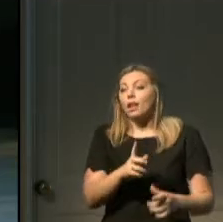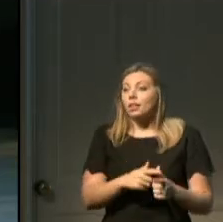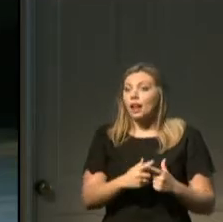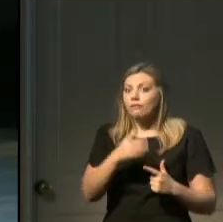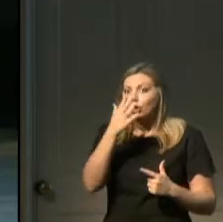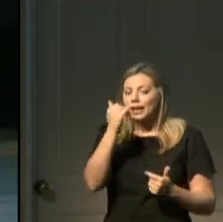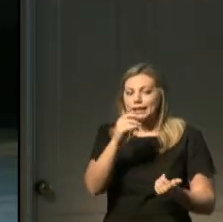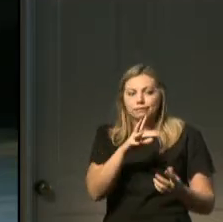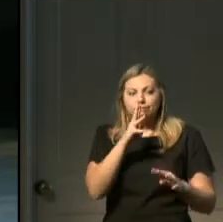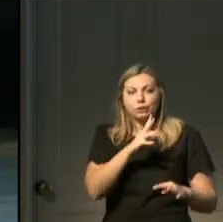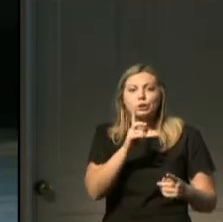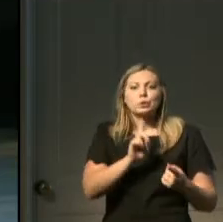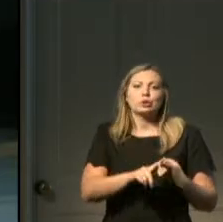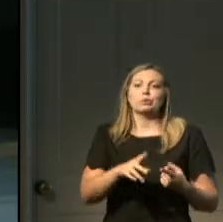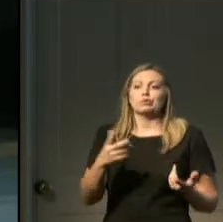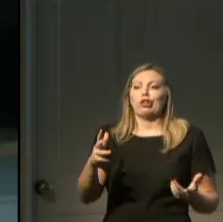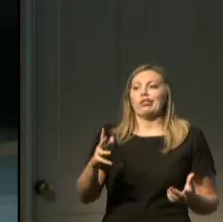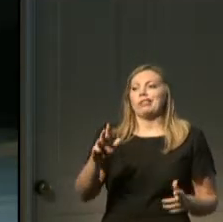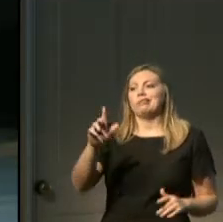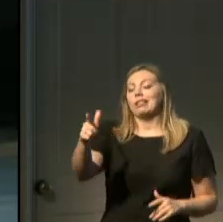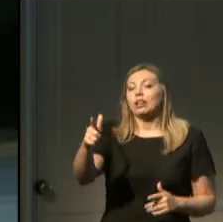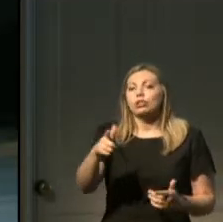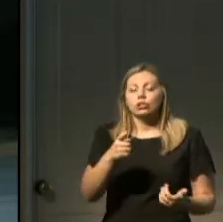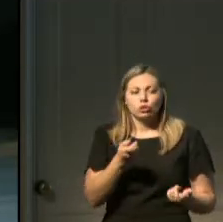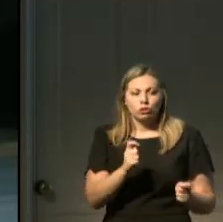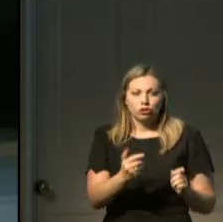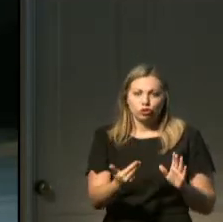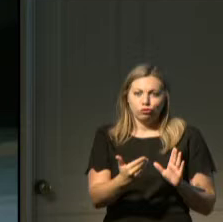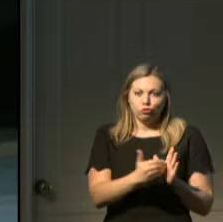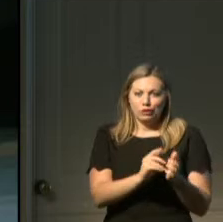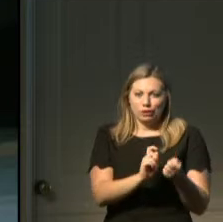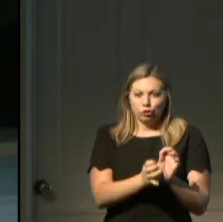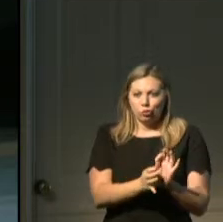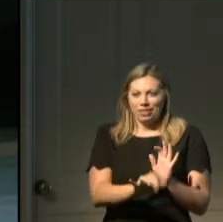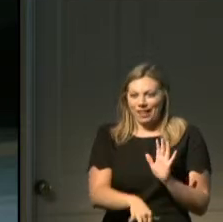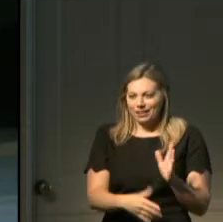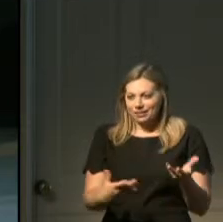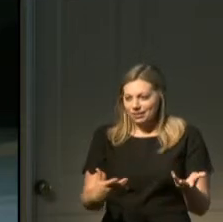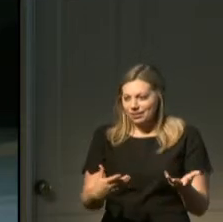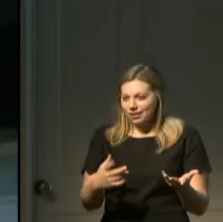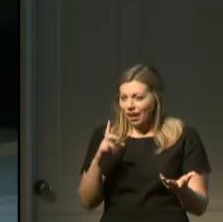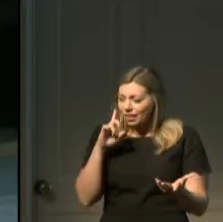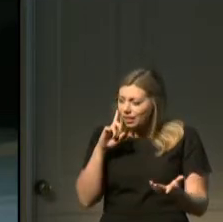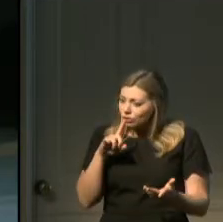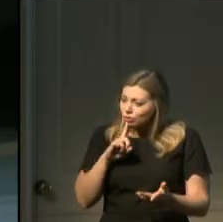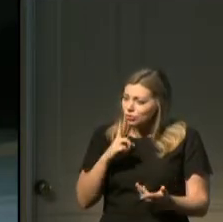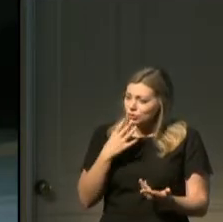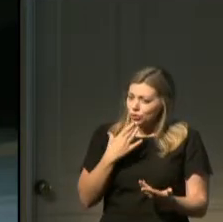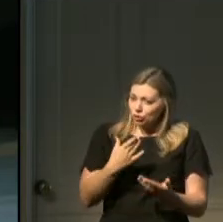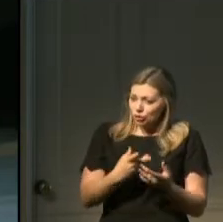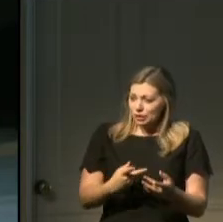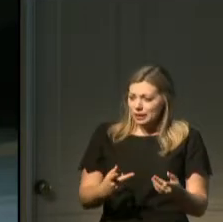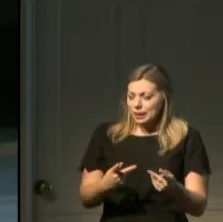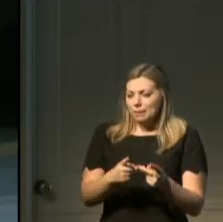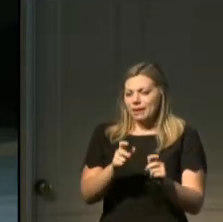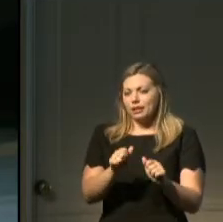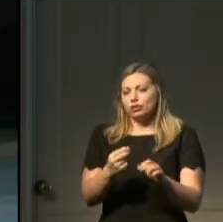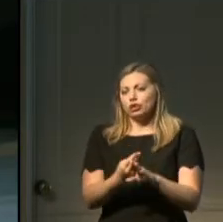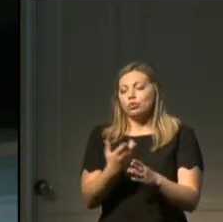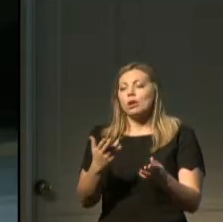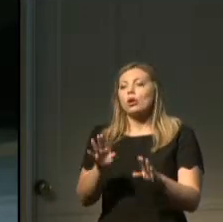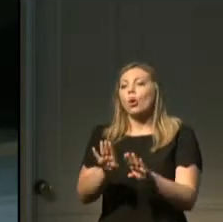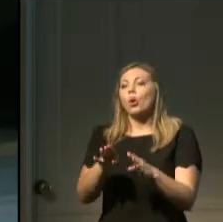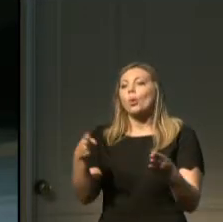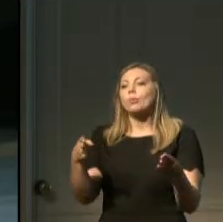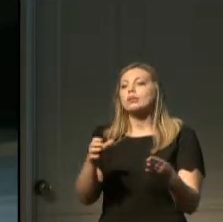too late and you're trying to reinterpret it. And I think this is a great place, obviously, to plug open source